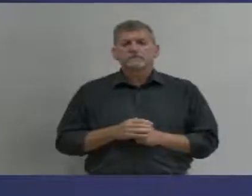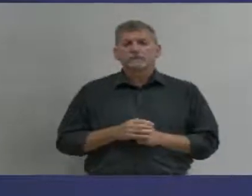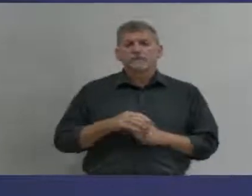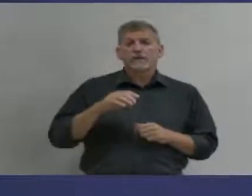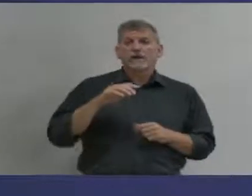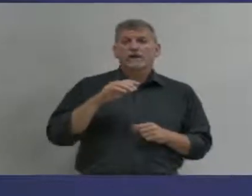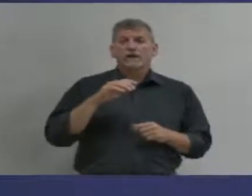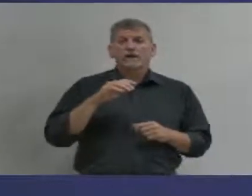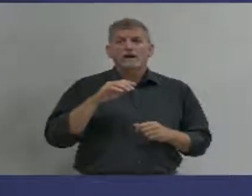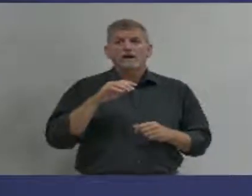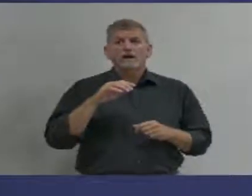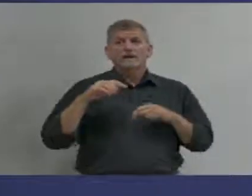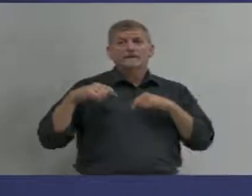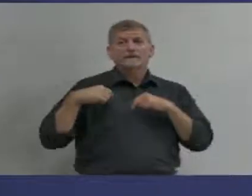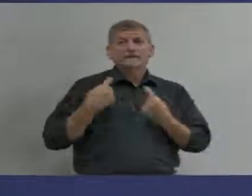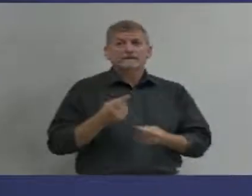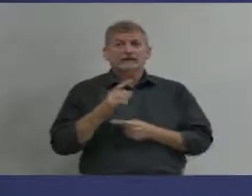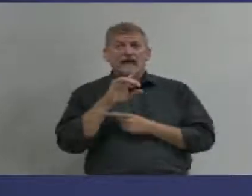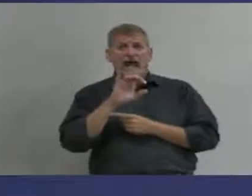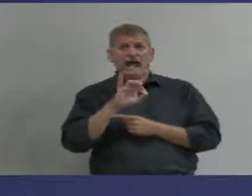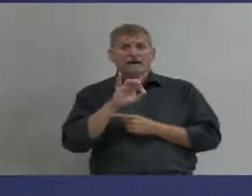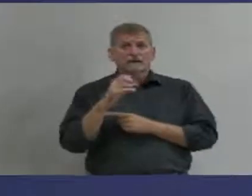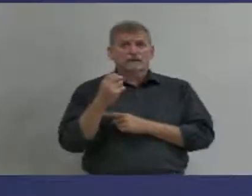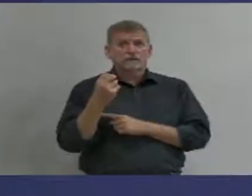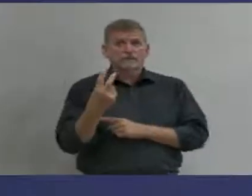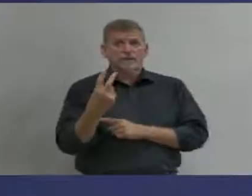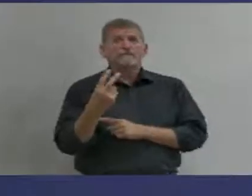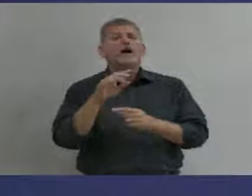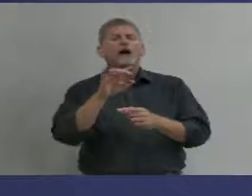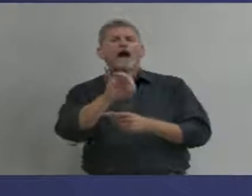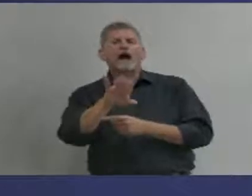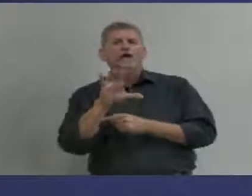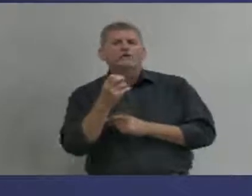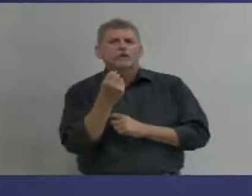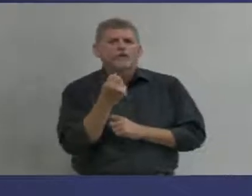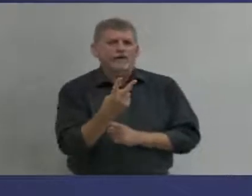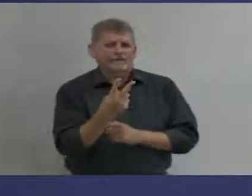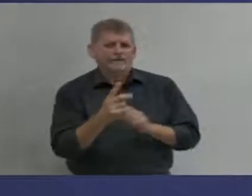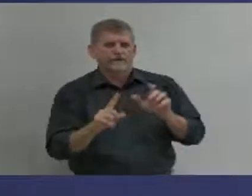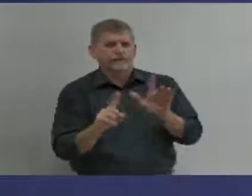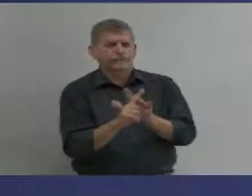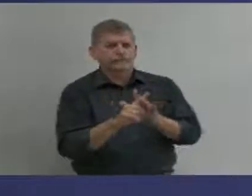28 days. 230 of them have occurred in the last 7 days.